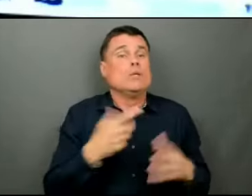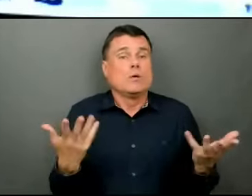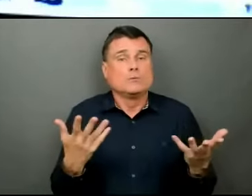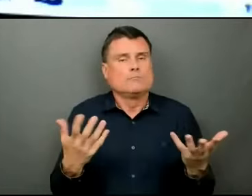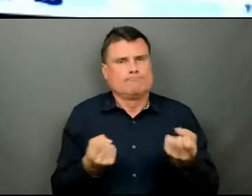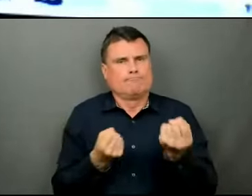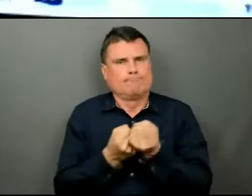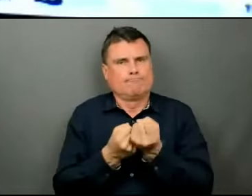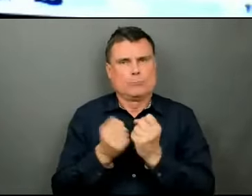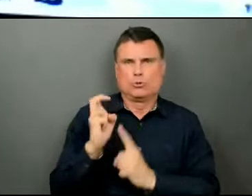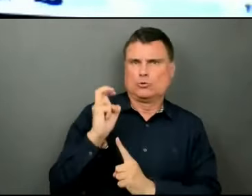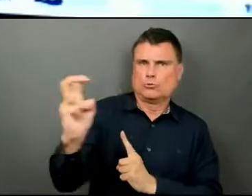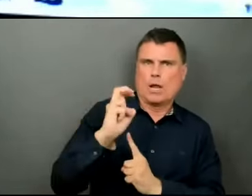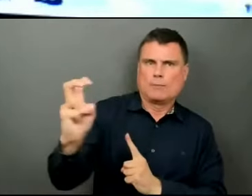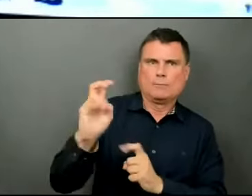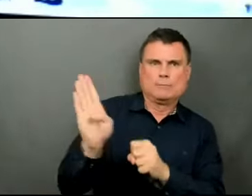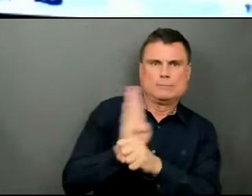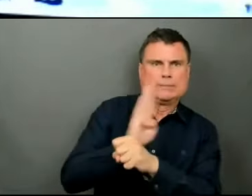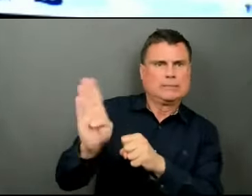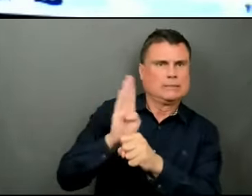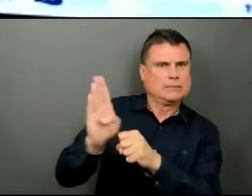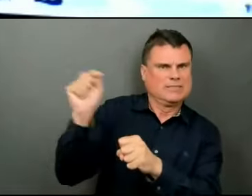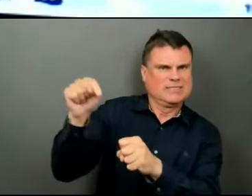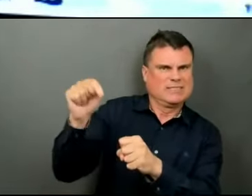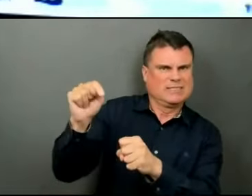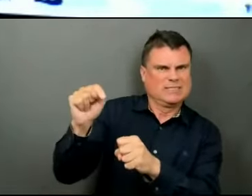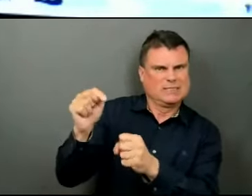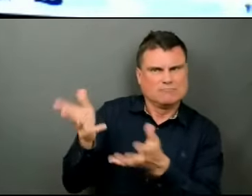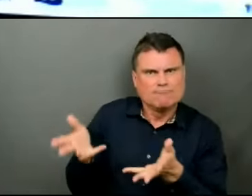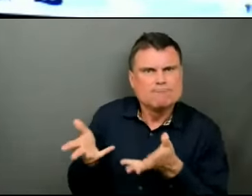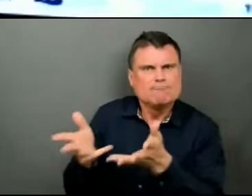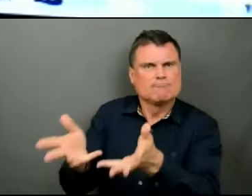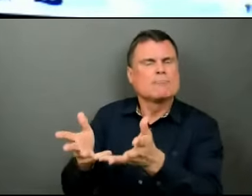events. But we're also building back better for the long term.